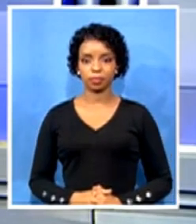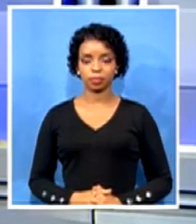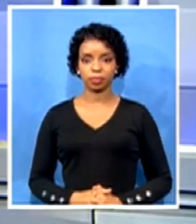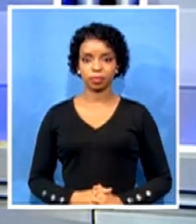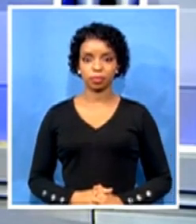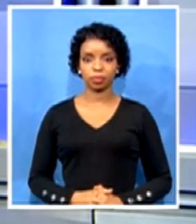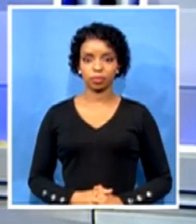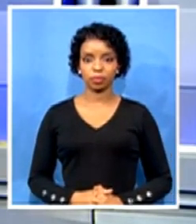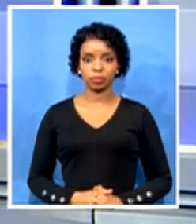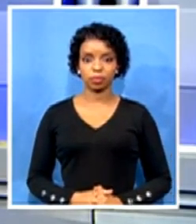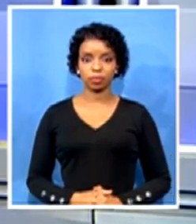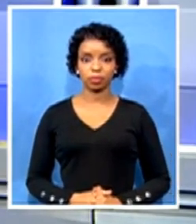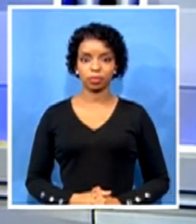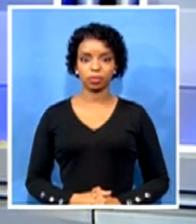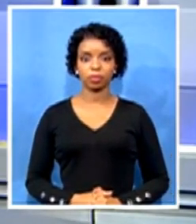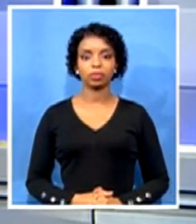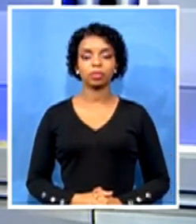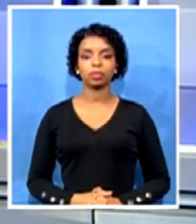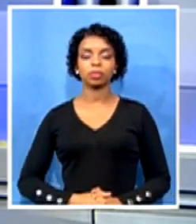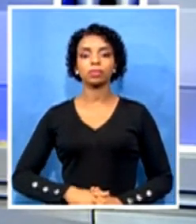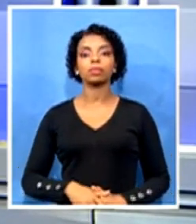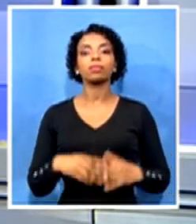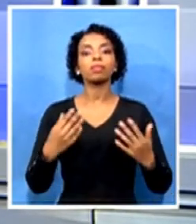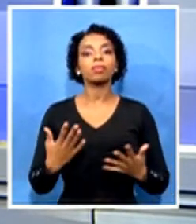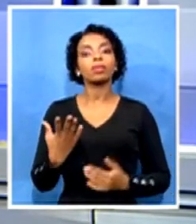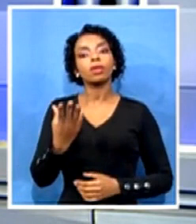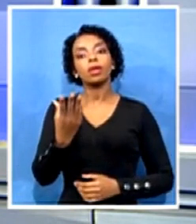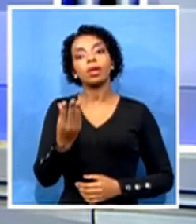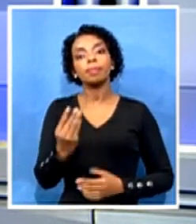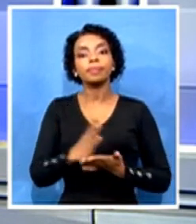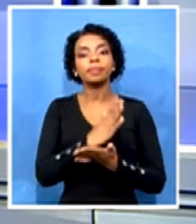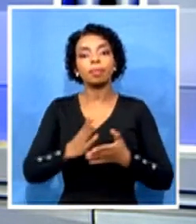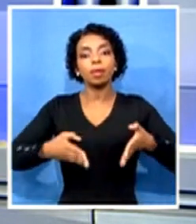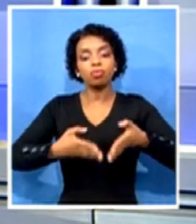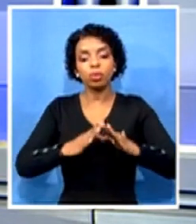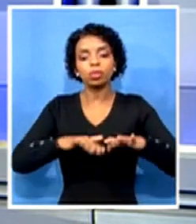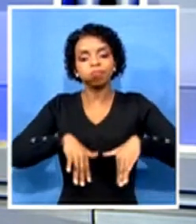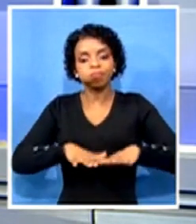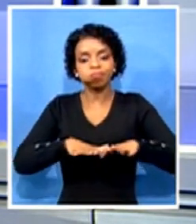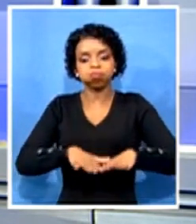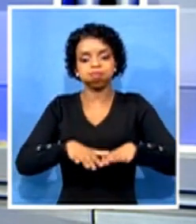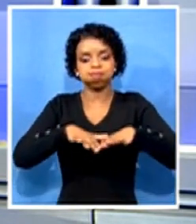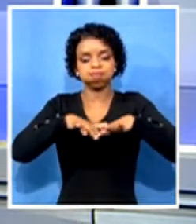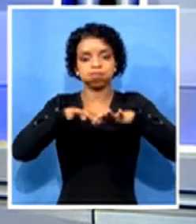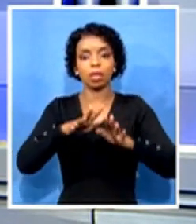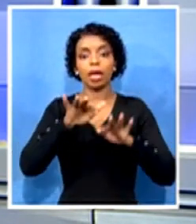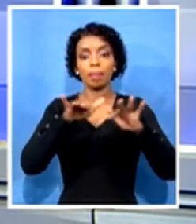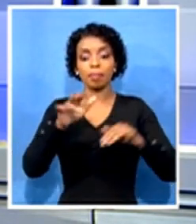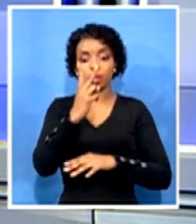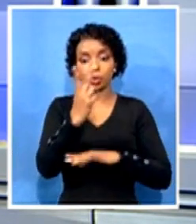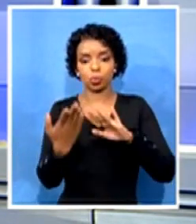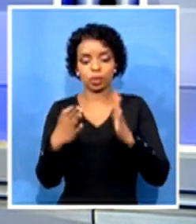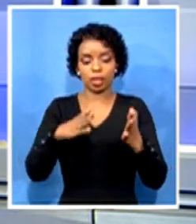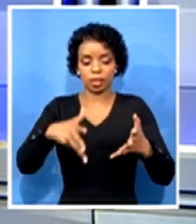Now, some Gauteng roads have been flooded following heavy rains overnight. At least 2 people died in Gauteng when they were struck by lightning.